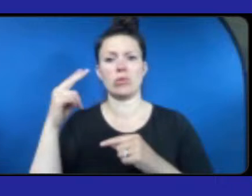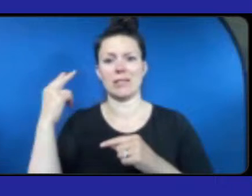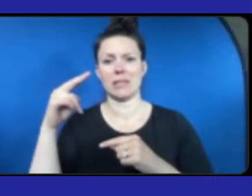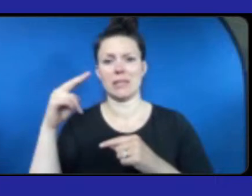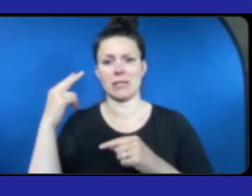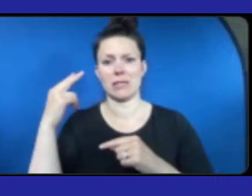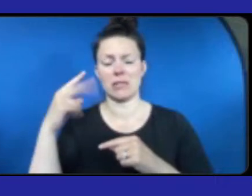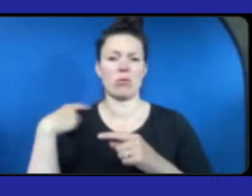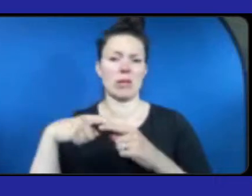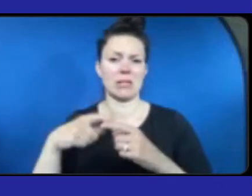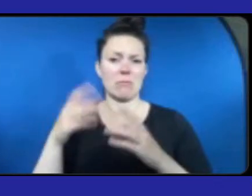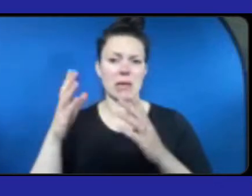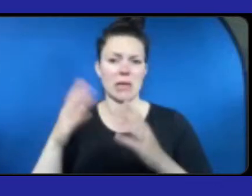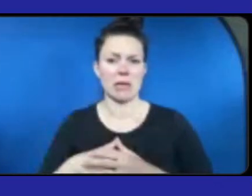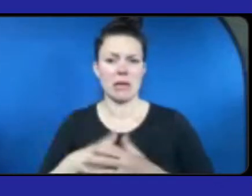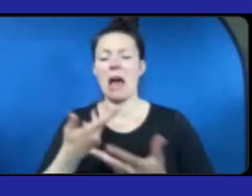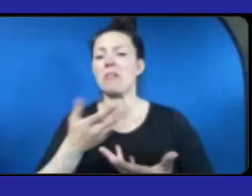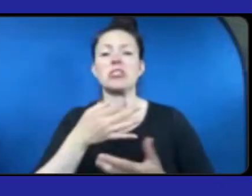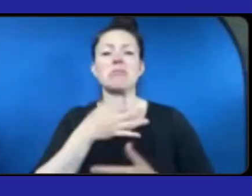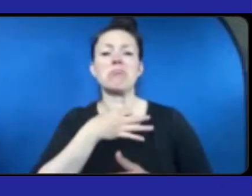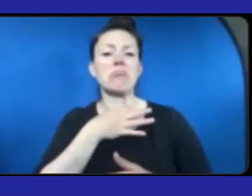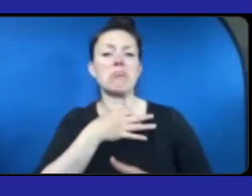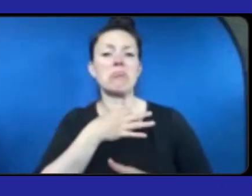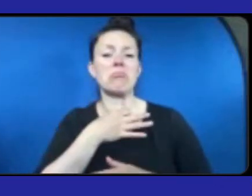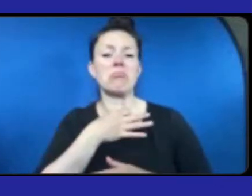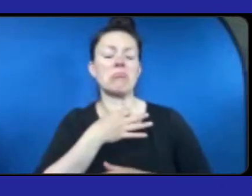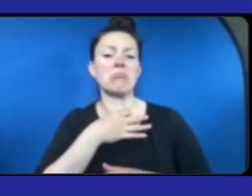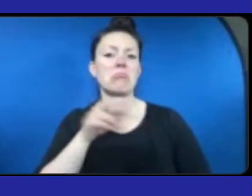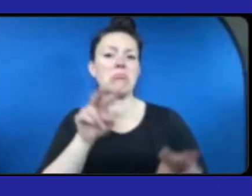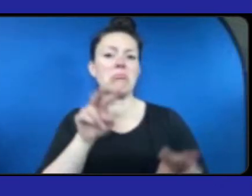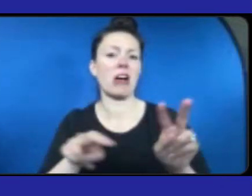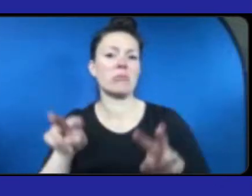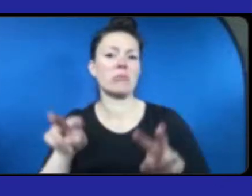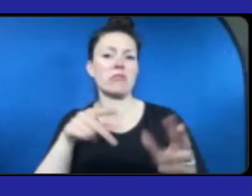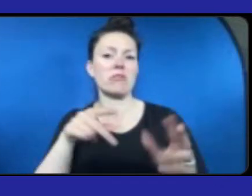It's a curious observation. That's all. Maybe it just may be